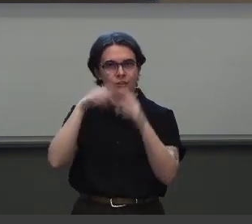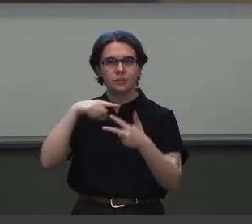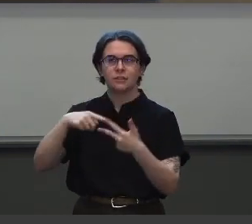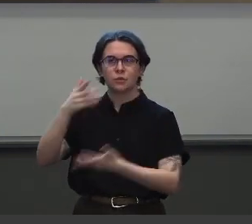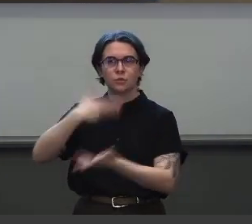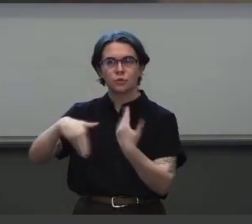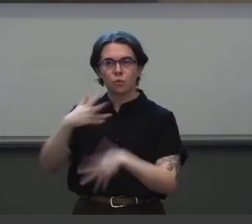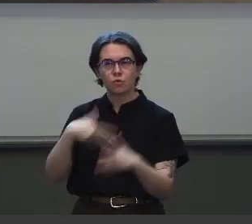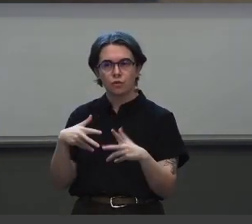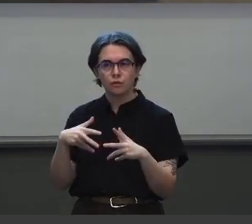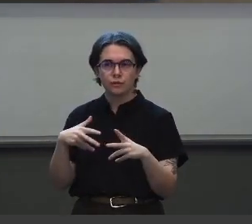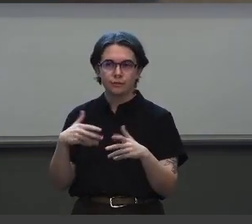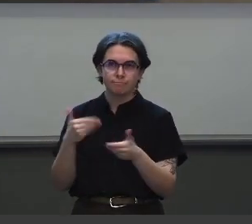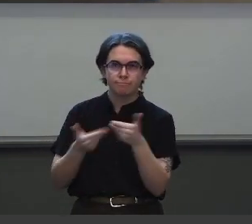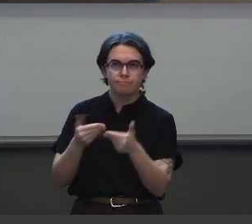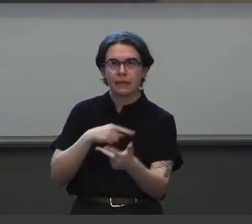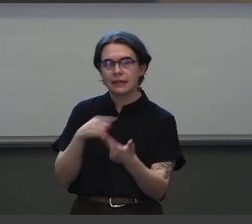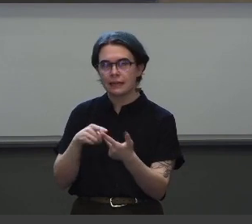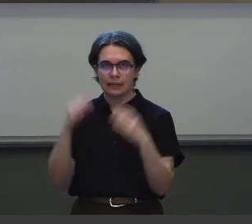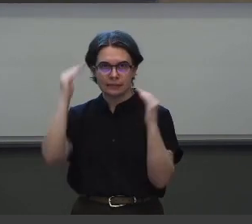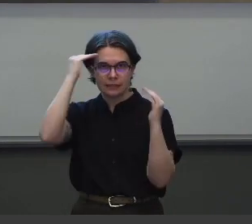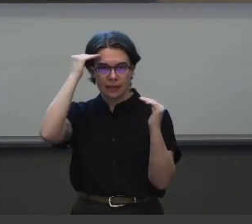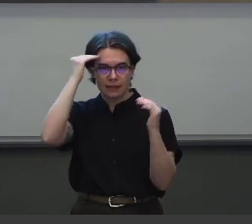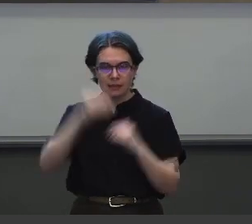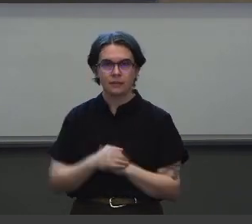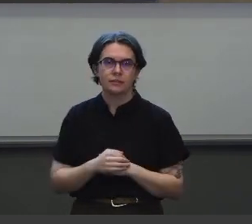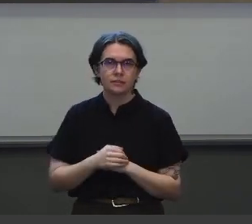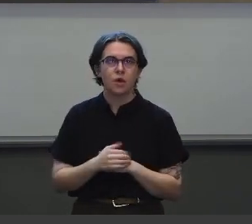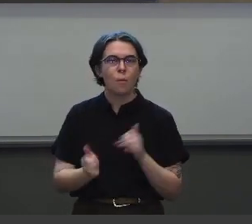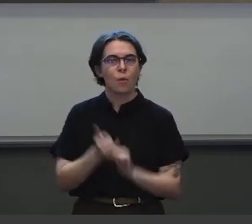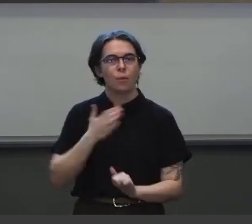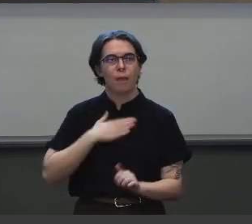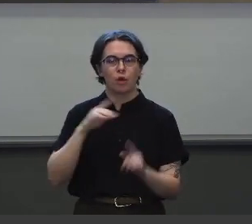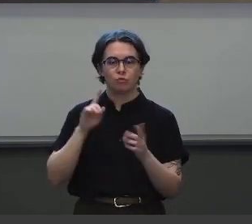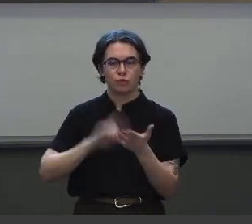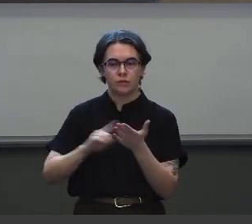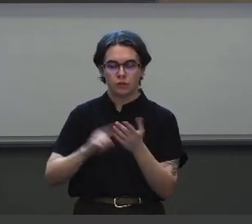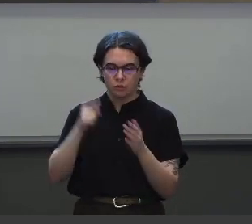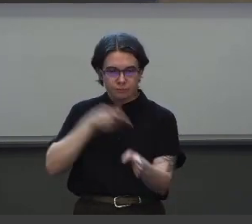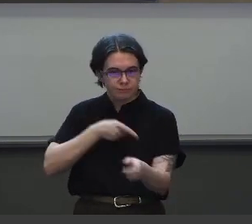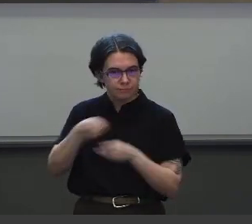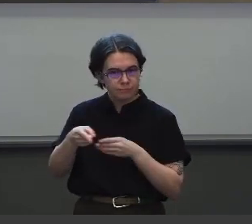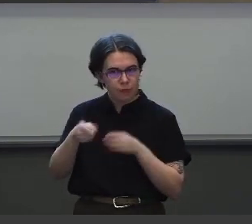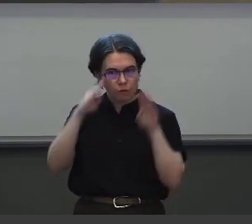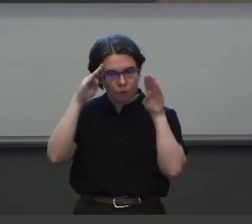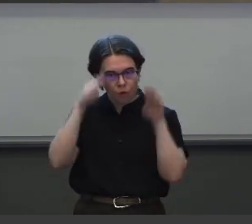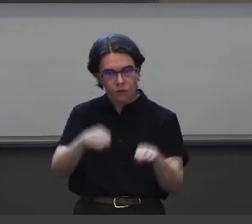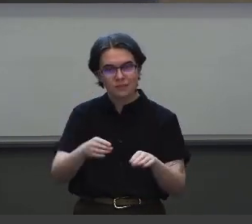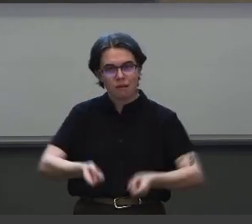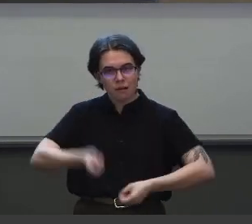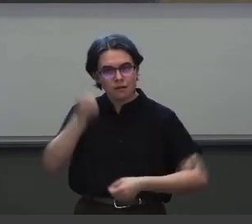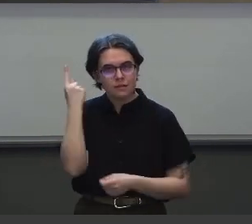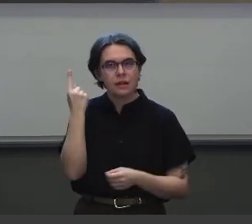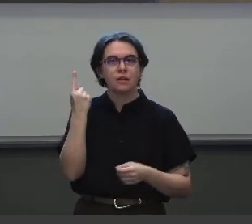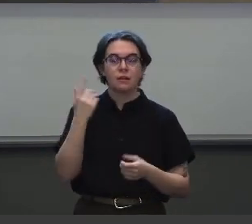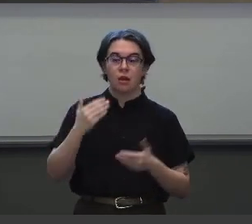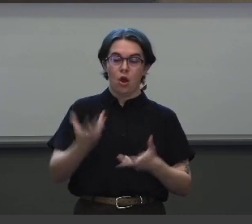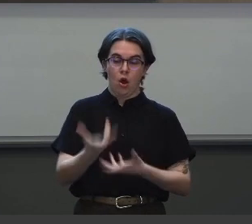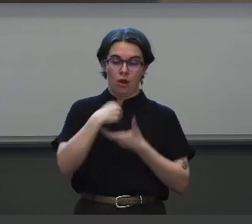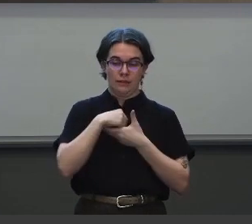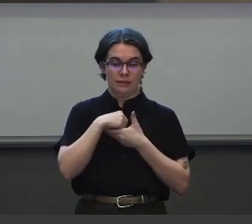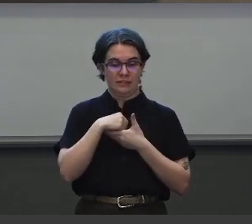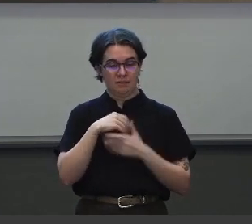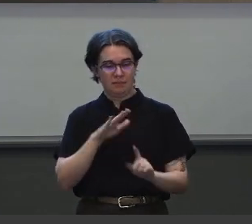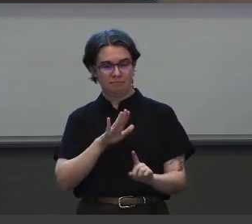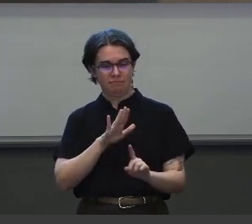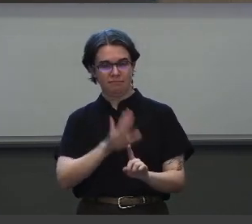anxiety. So much of my research to date has focused on understanding sensory differences in autism. One